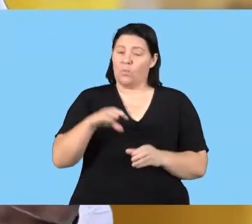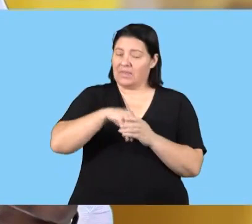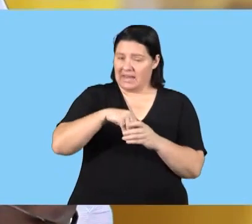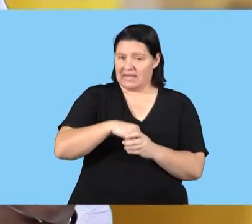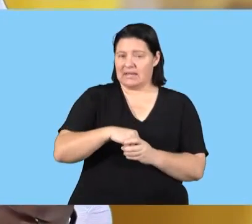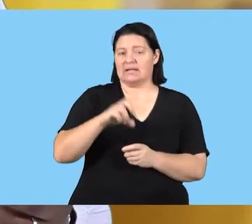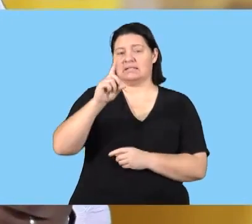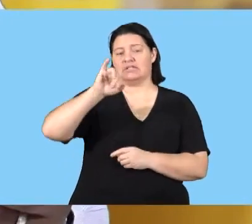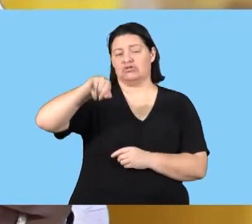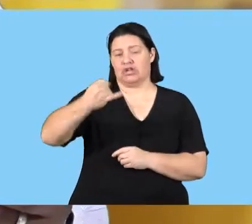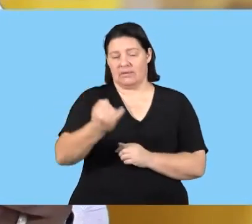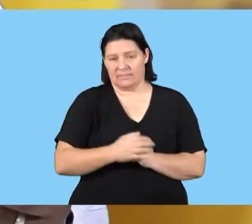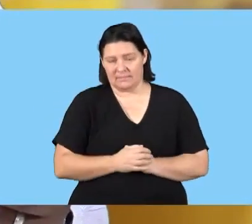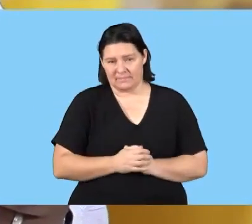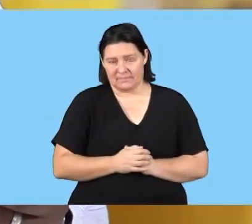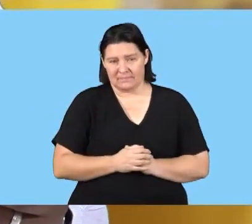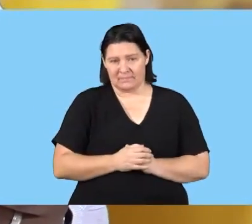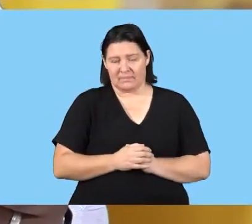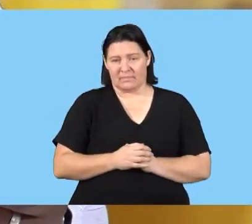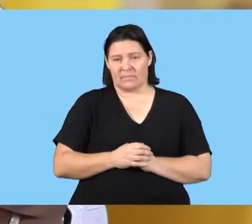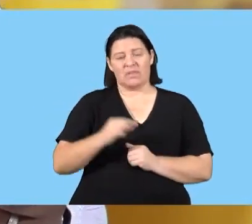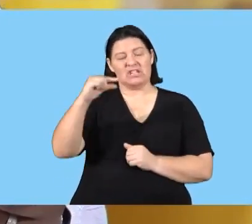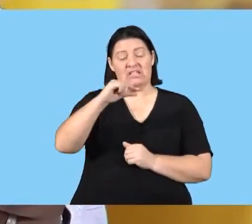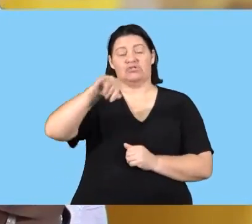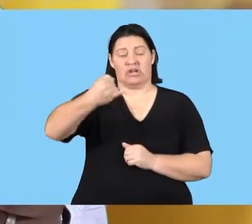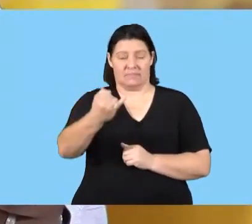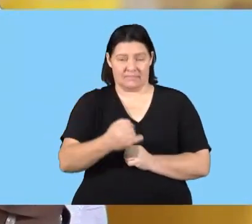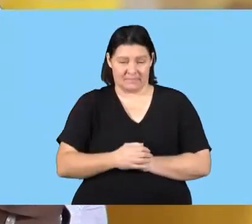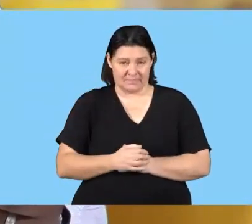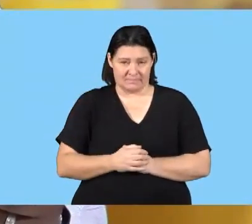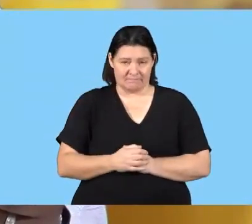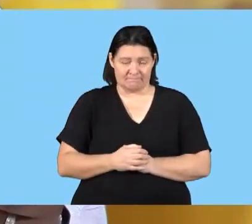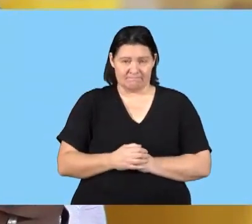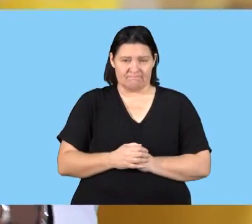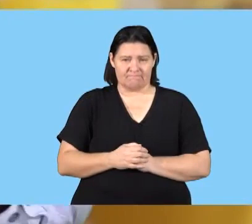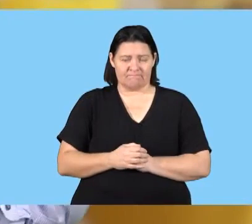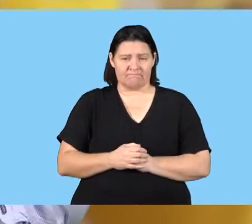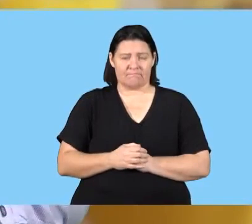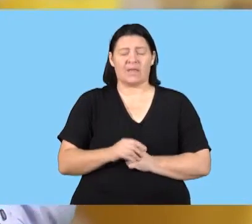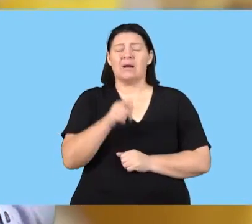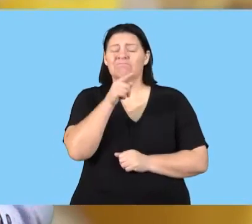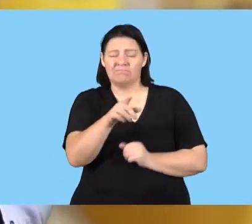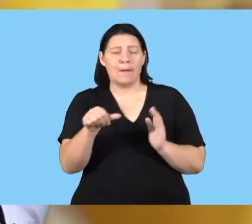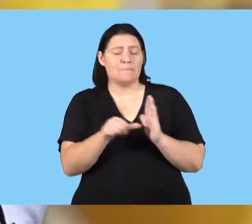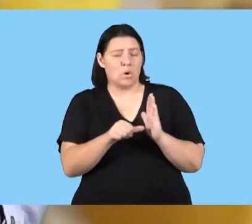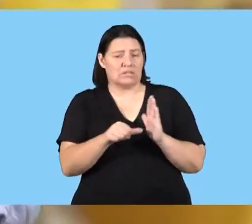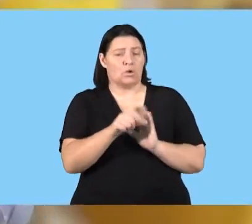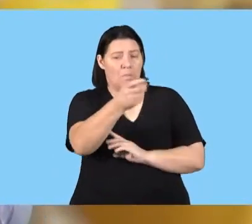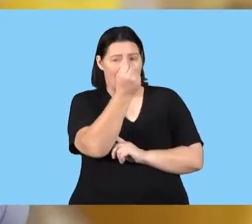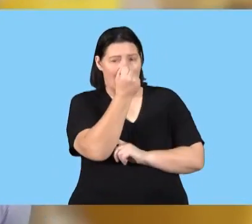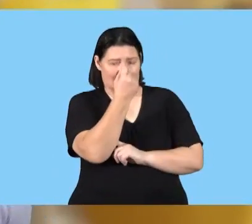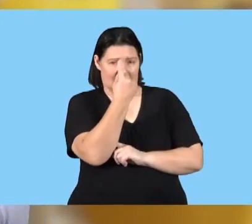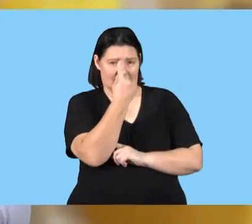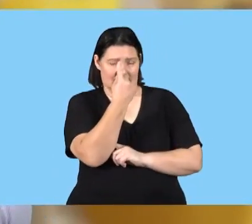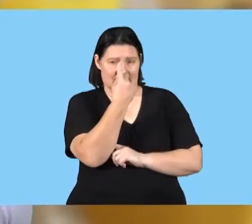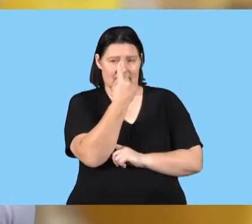such errors in the general journal. Now, dear learners, it is very important that you get